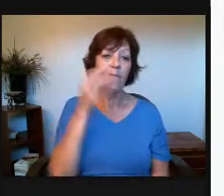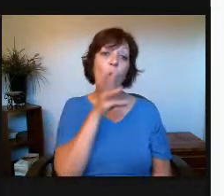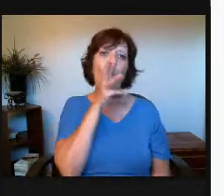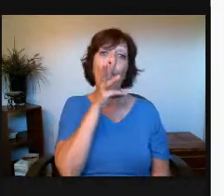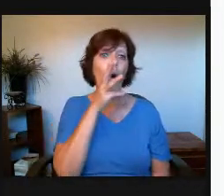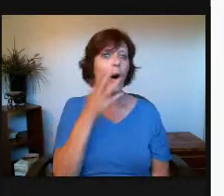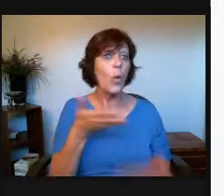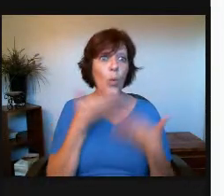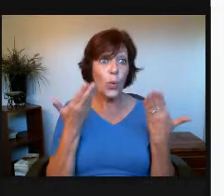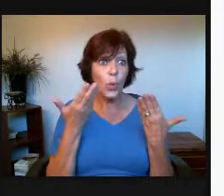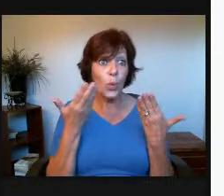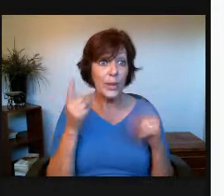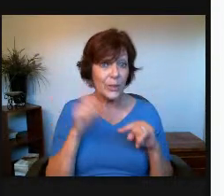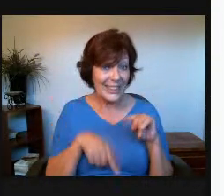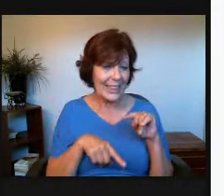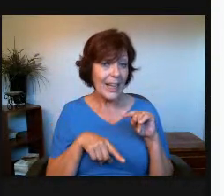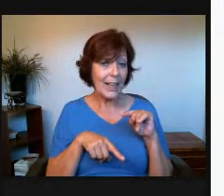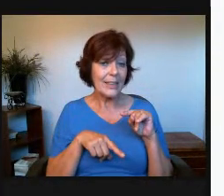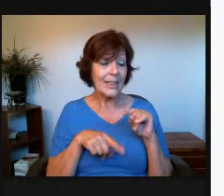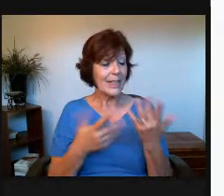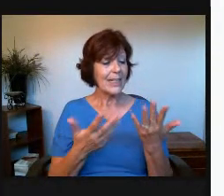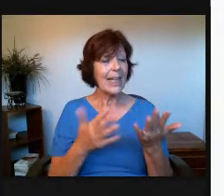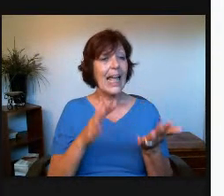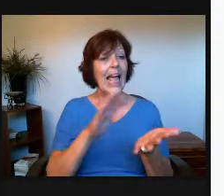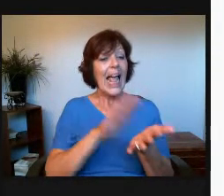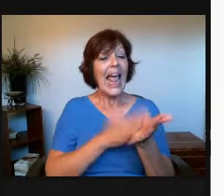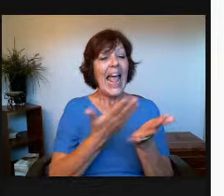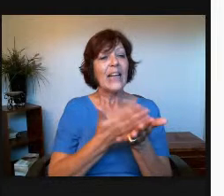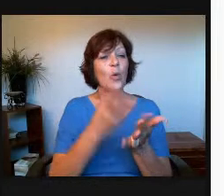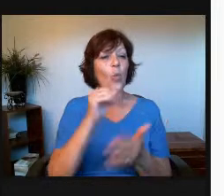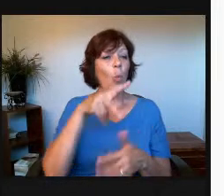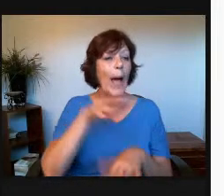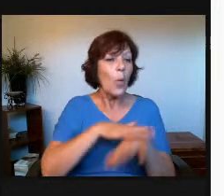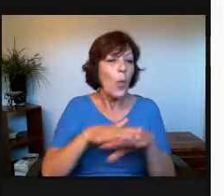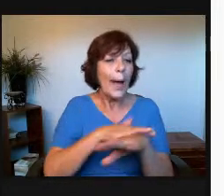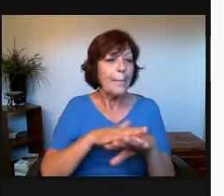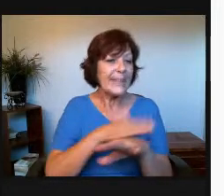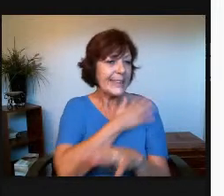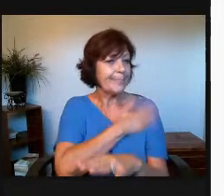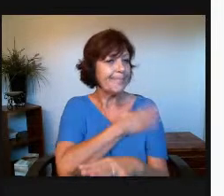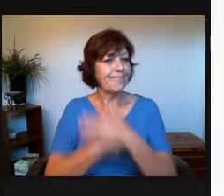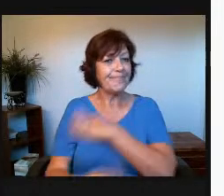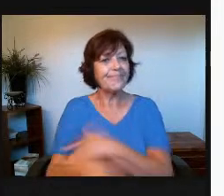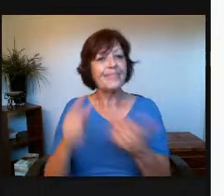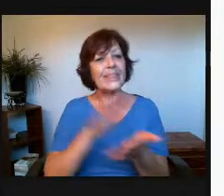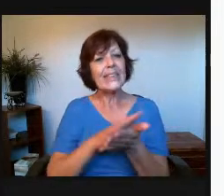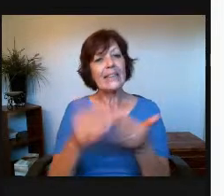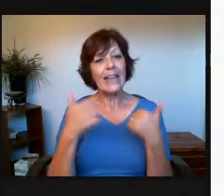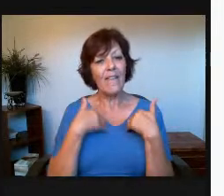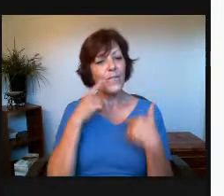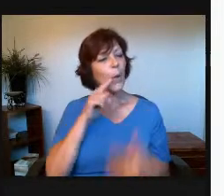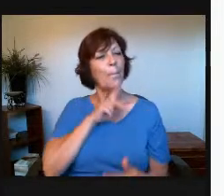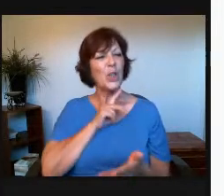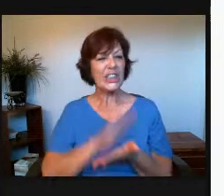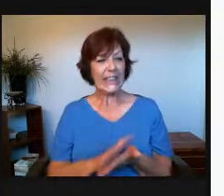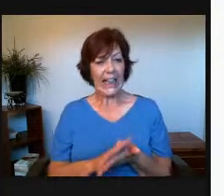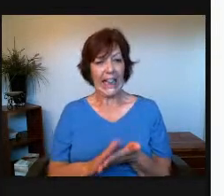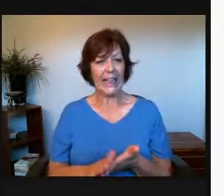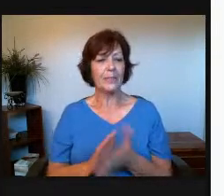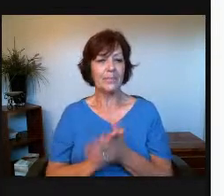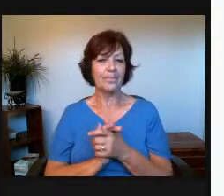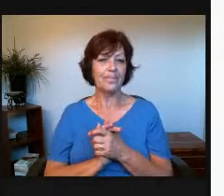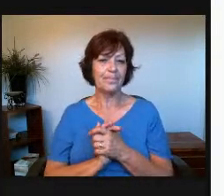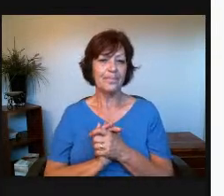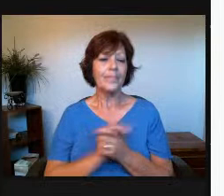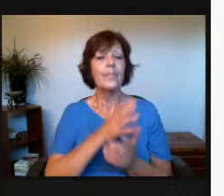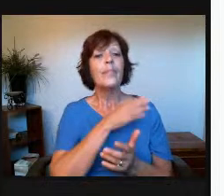and you can't do it, hand wipes, handy wipes, body wipes are great things to have for personal hygiene items.